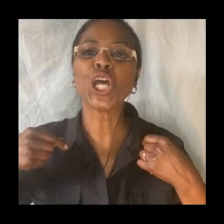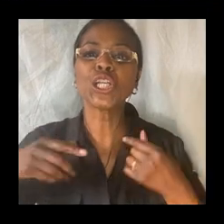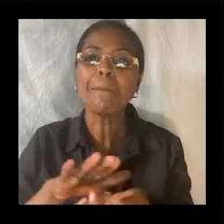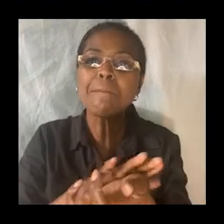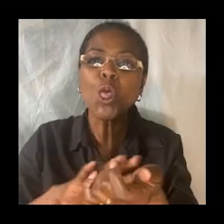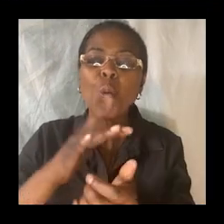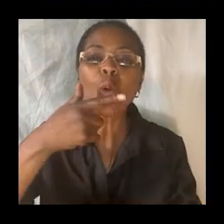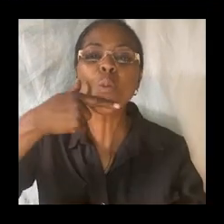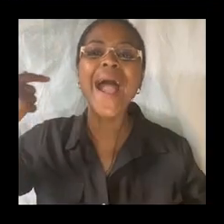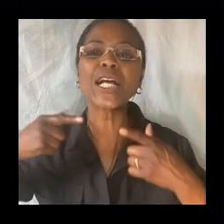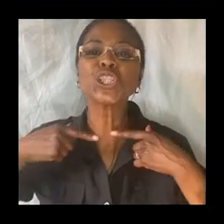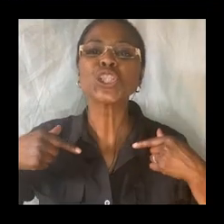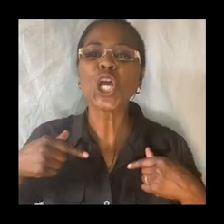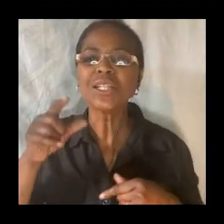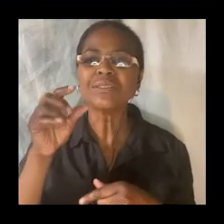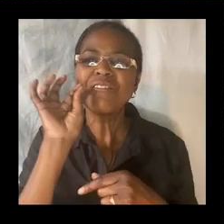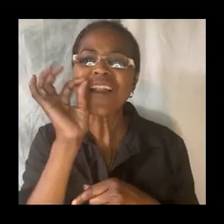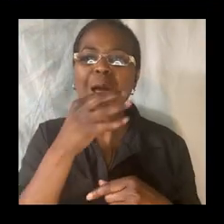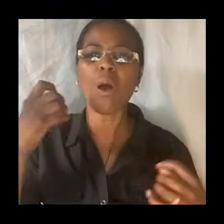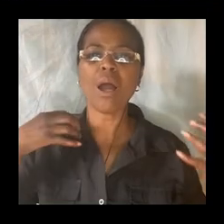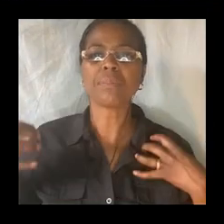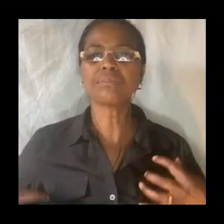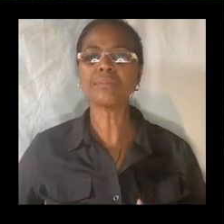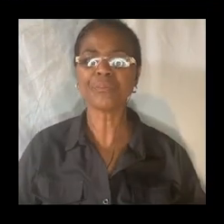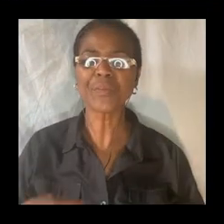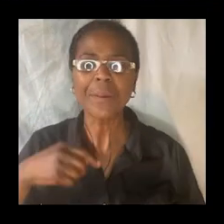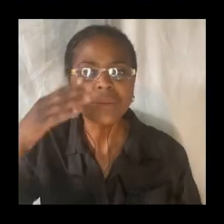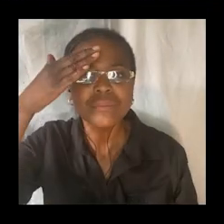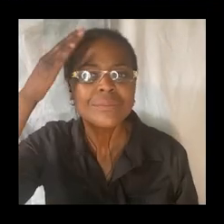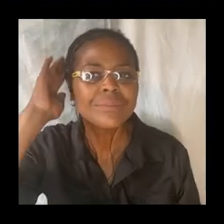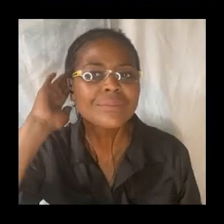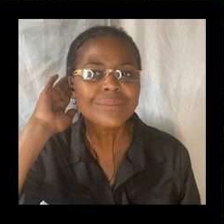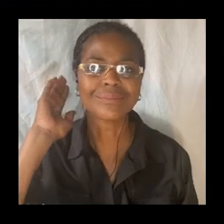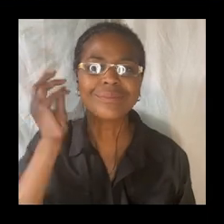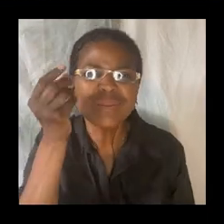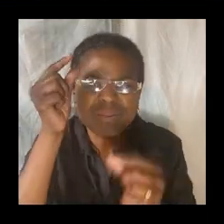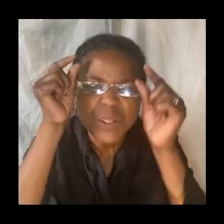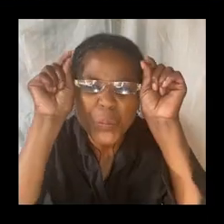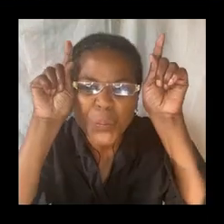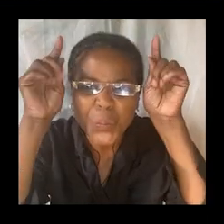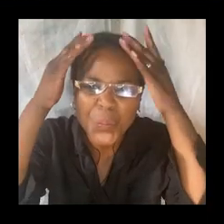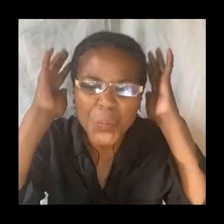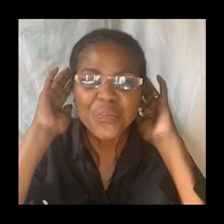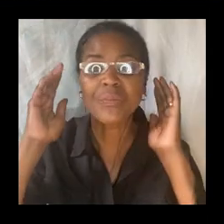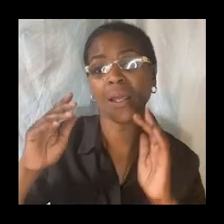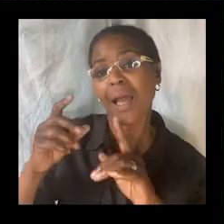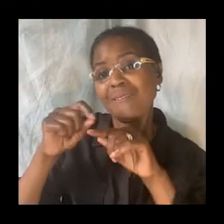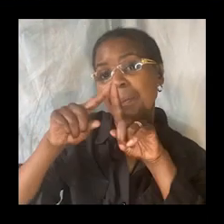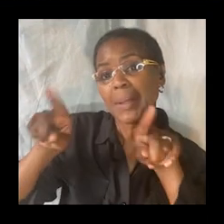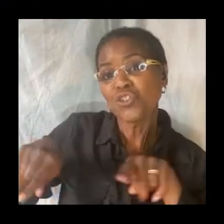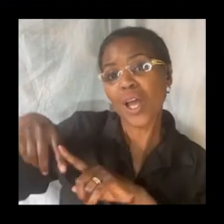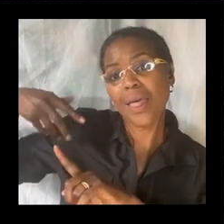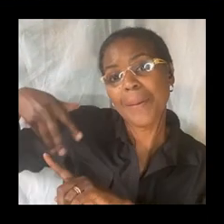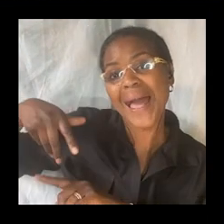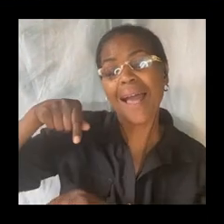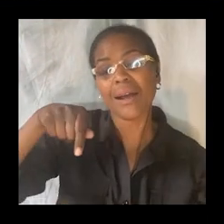shirt. I don't have a huge amount of hair. Behind me is a picture of me and my daughter Freya walking in the sea when